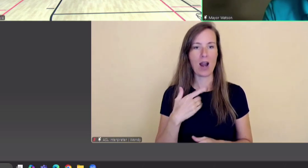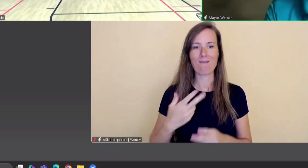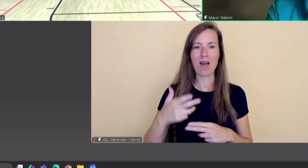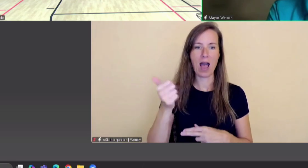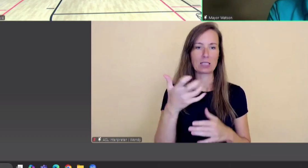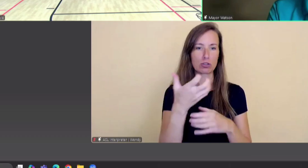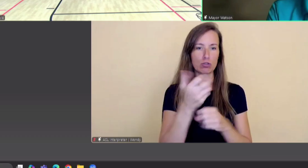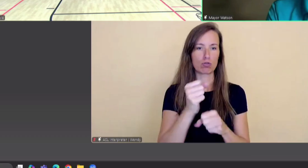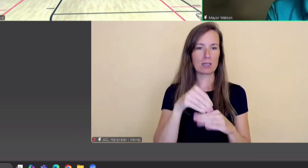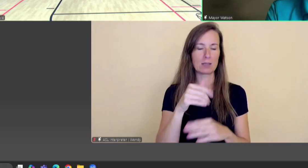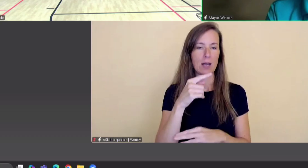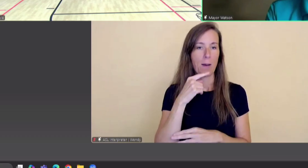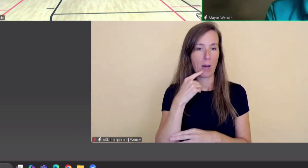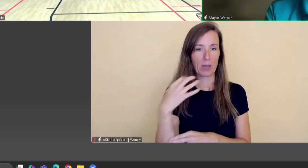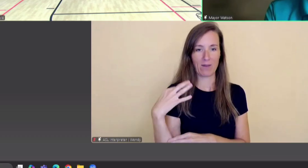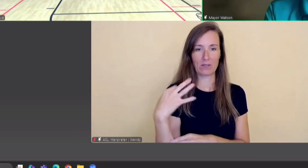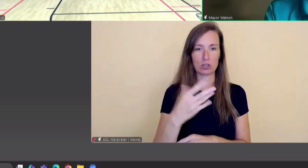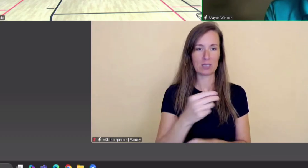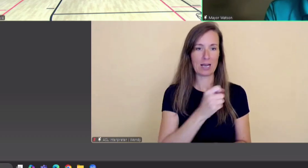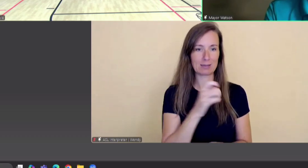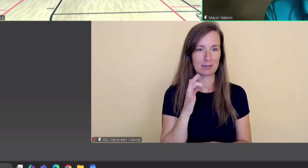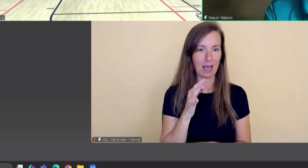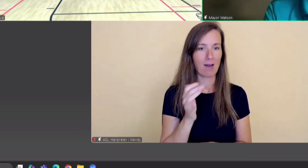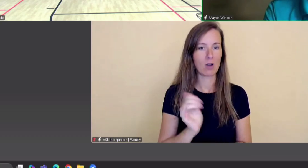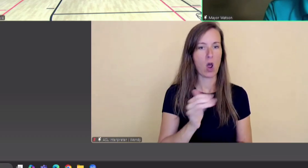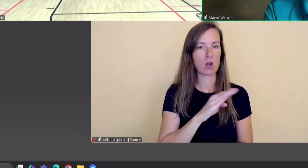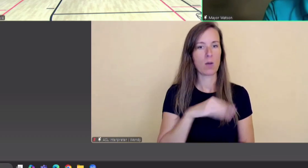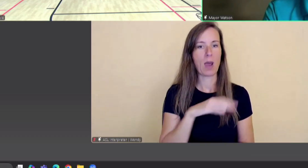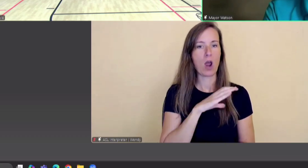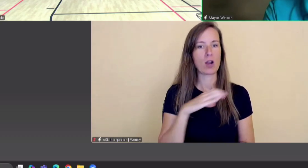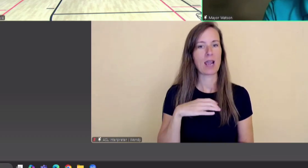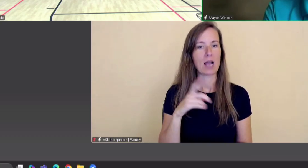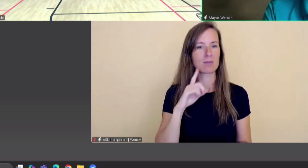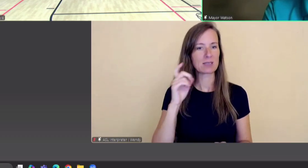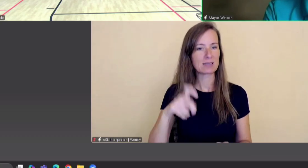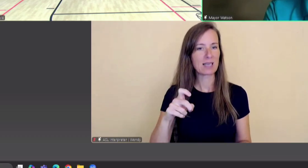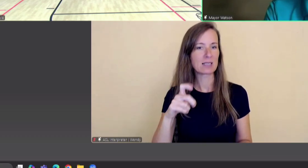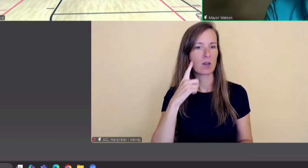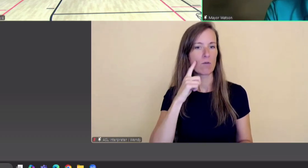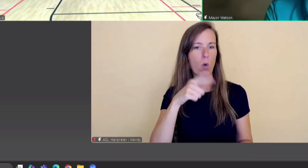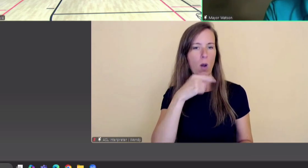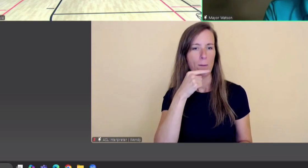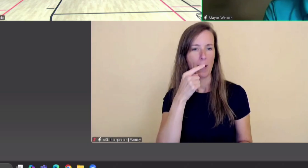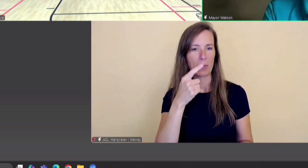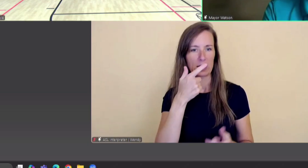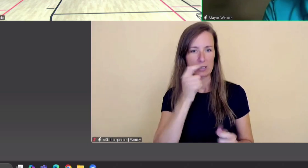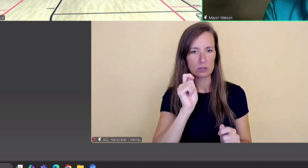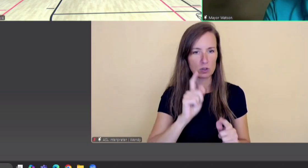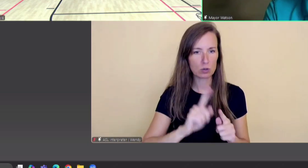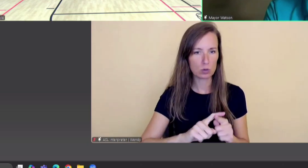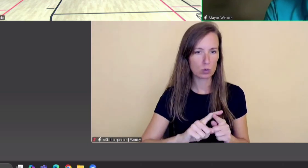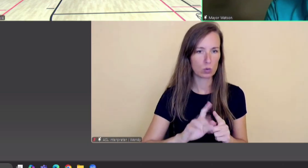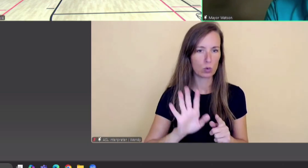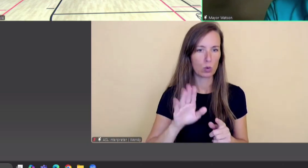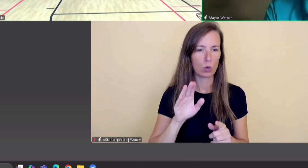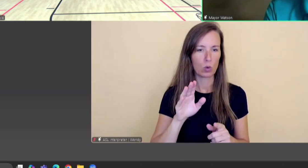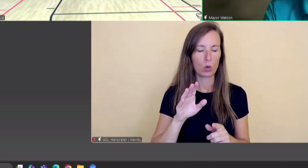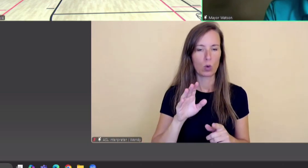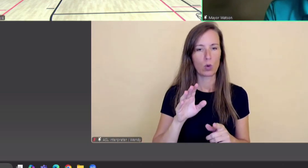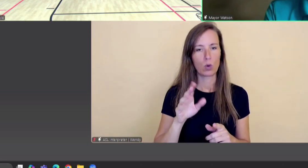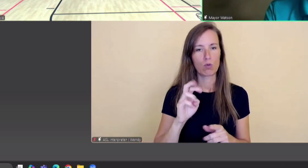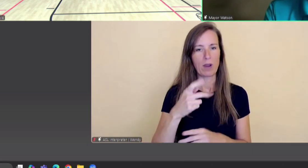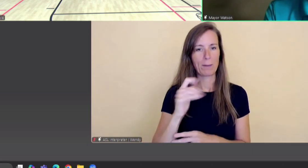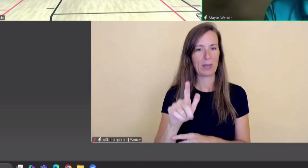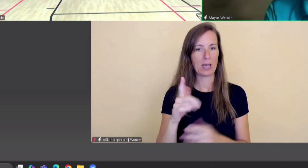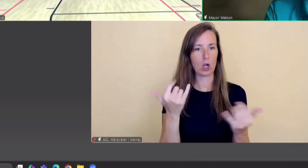reenact new ethics laws by adopting model provisions contained in the Code of Maryland regulations to reflect what is